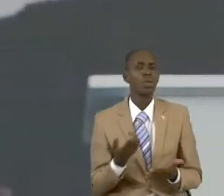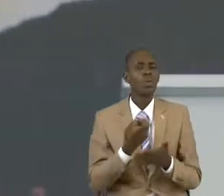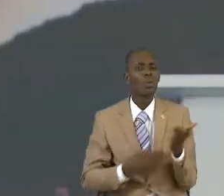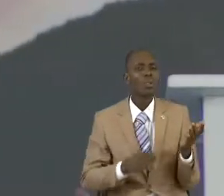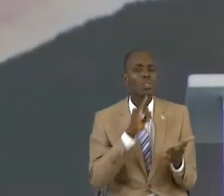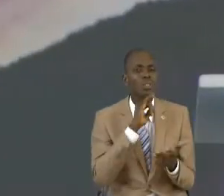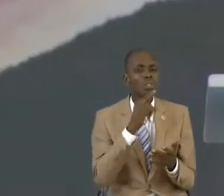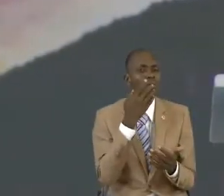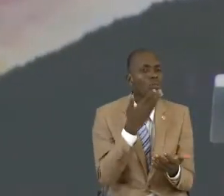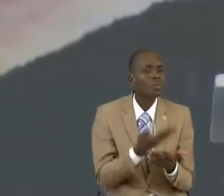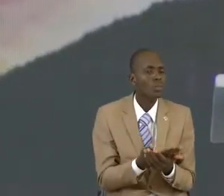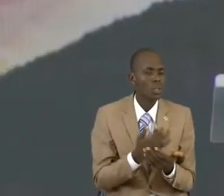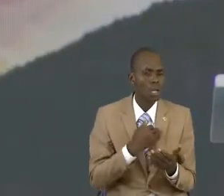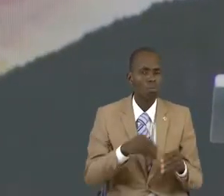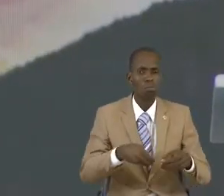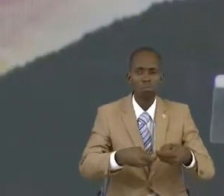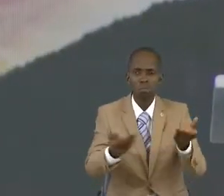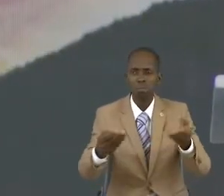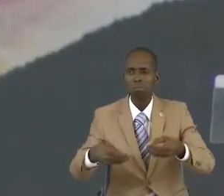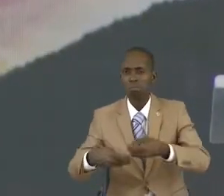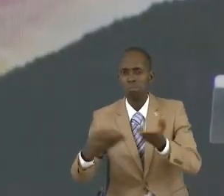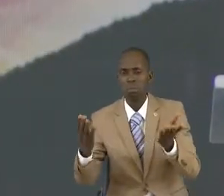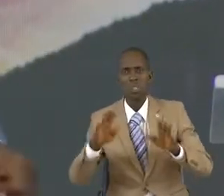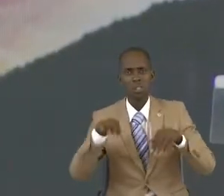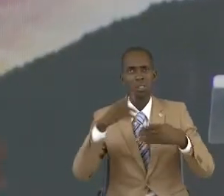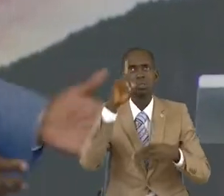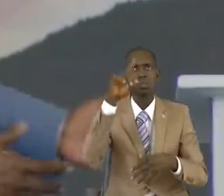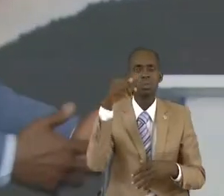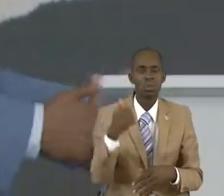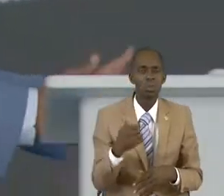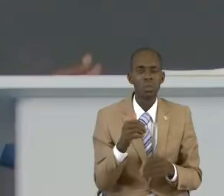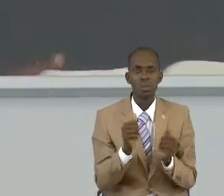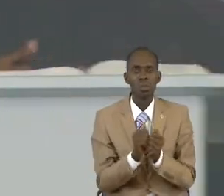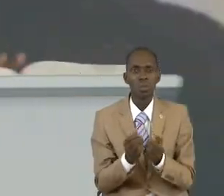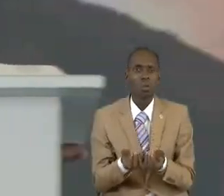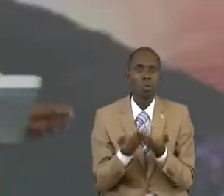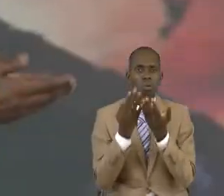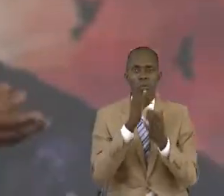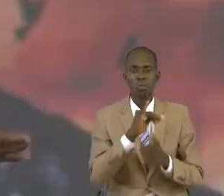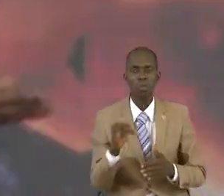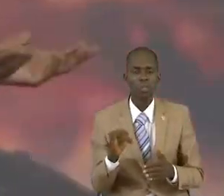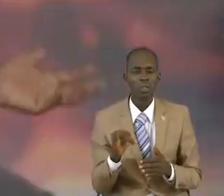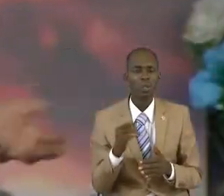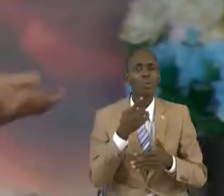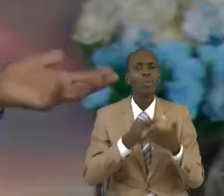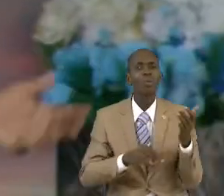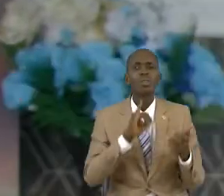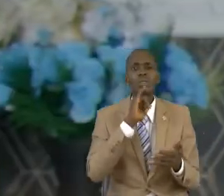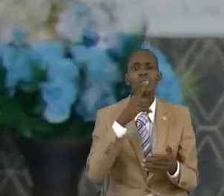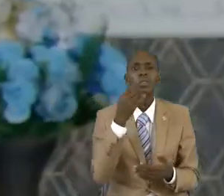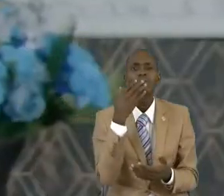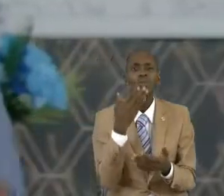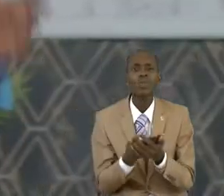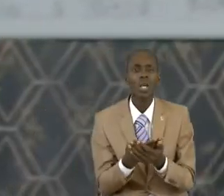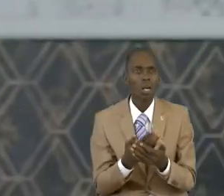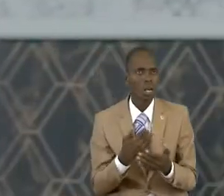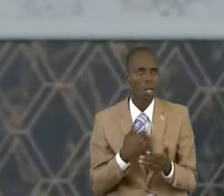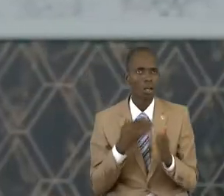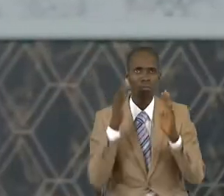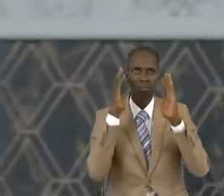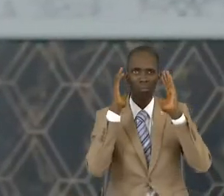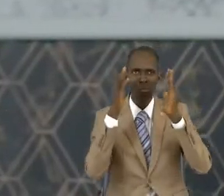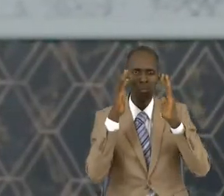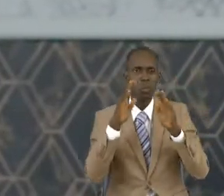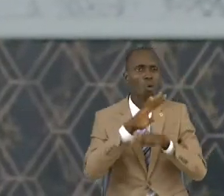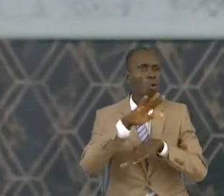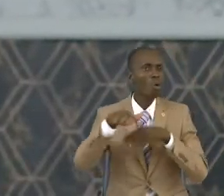I give. I pay tithes and offering. What's the good? I attend all these retreats. What's the